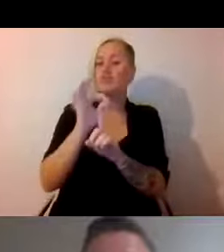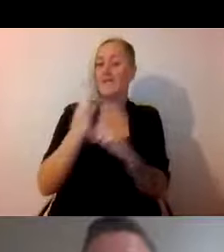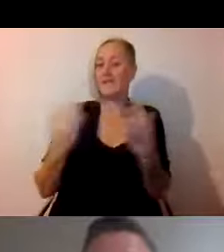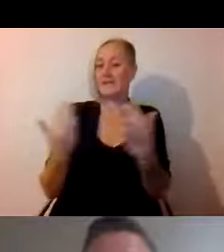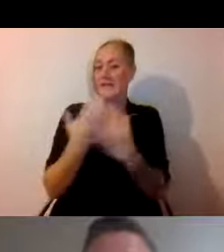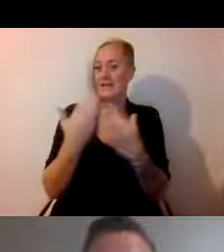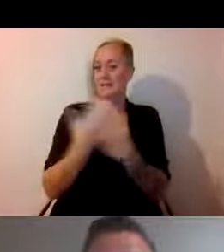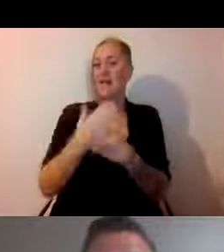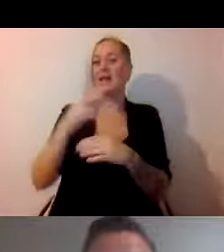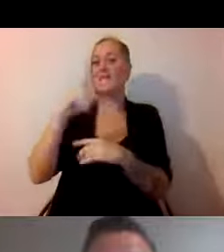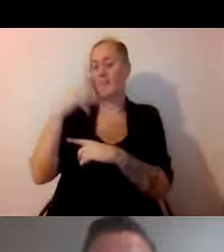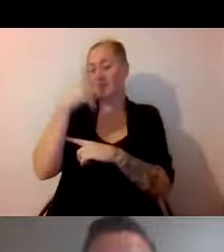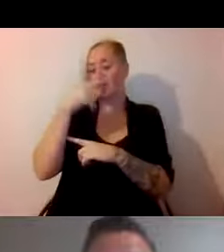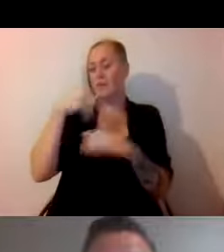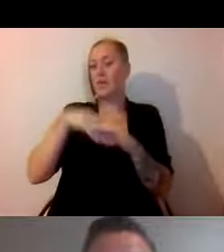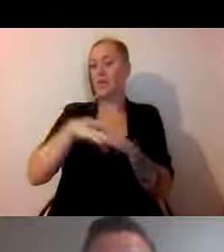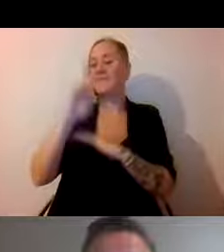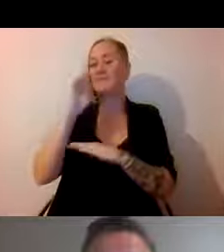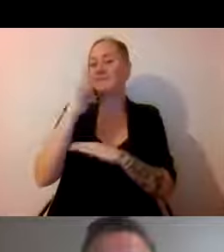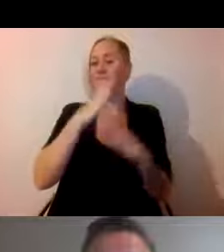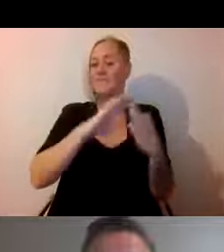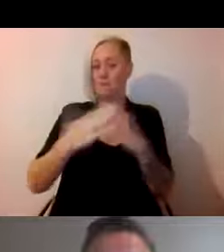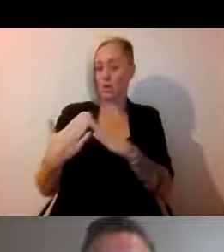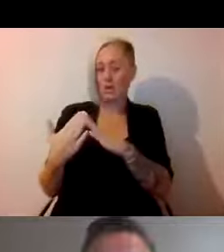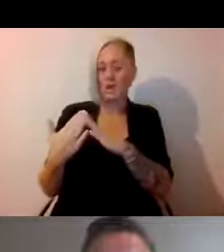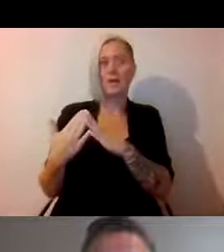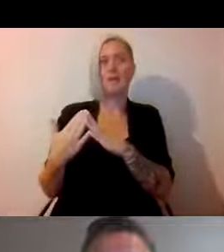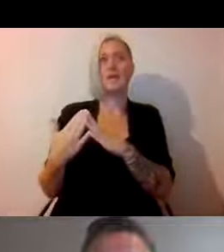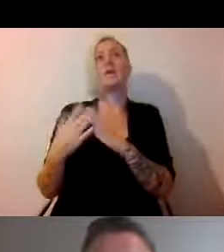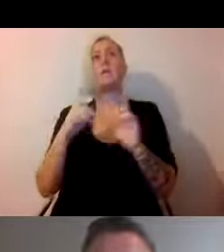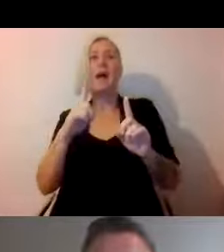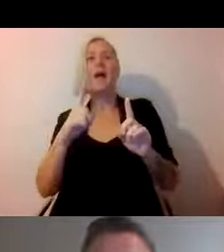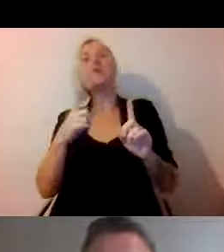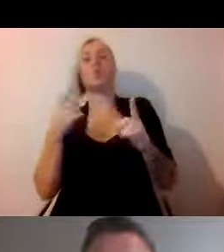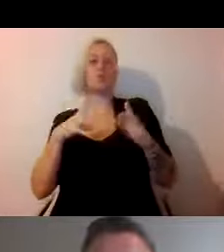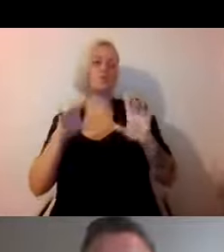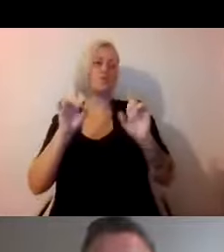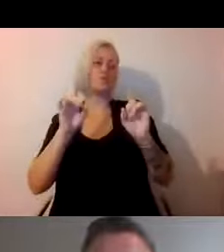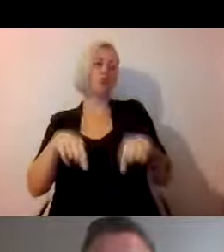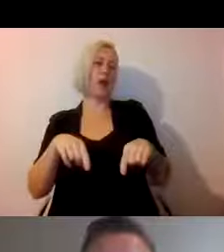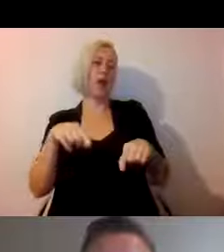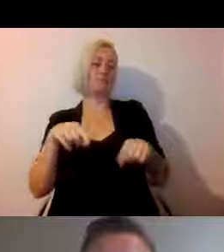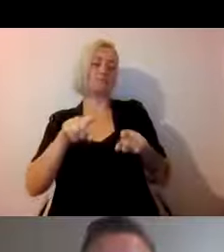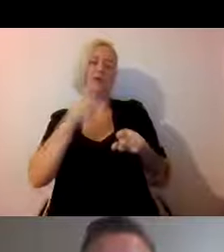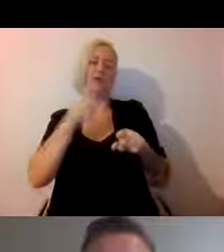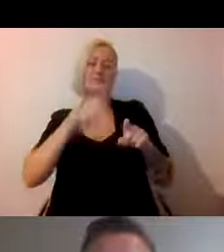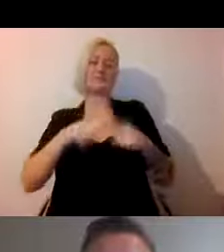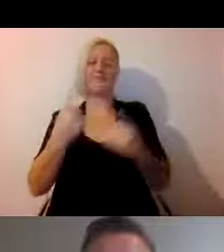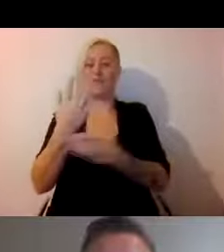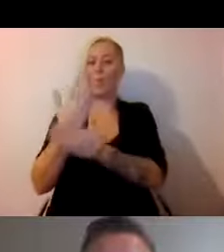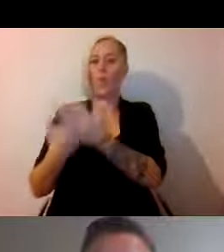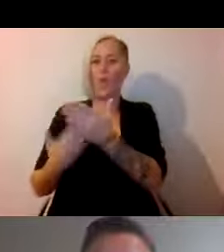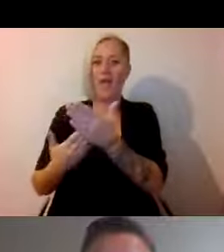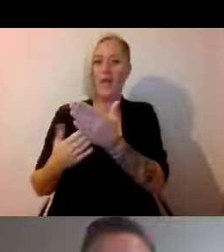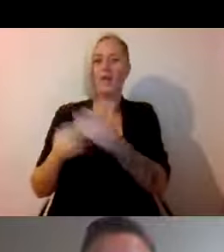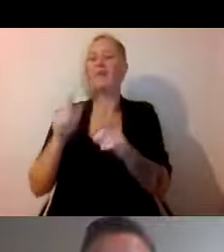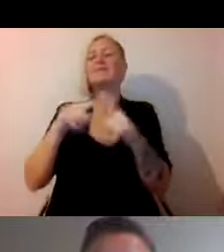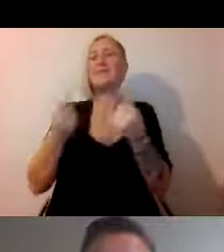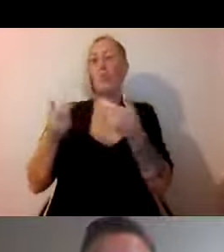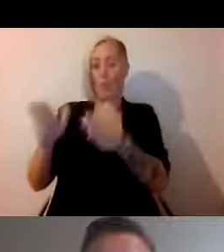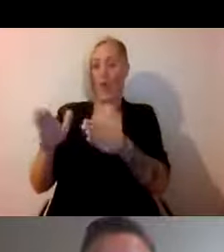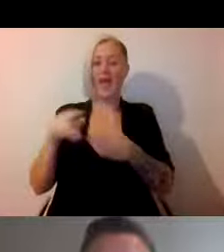community, but I actually wanted to begin in a way that's a little bit unorthodox and read a story that comes from a memoir that I'm writing at the